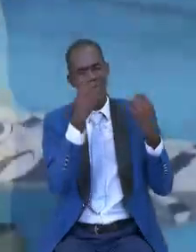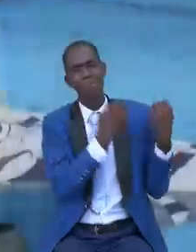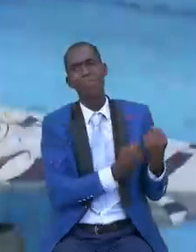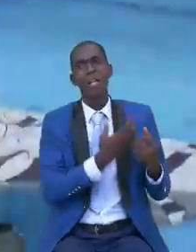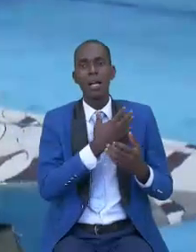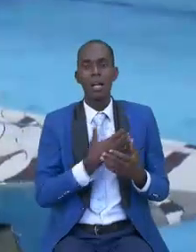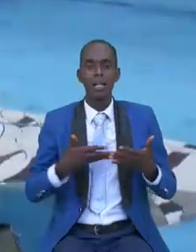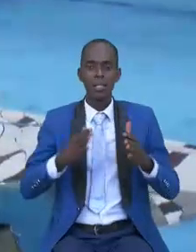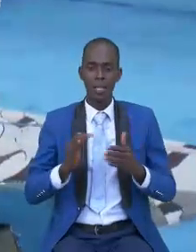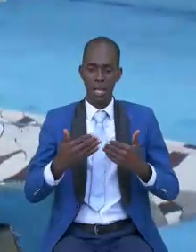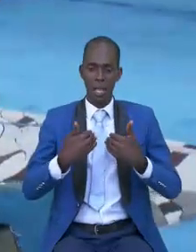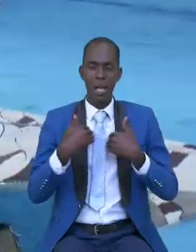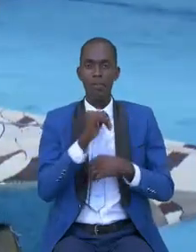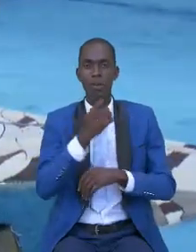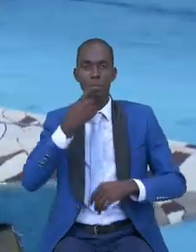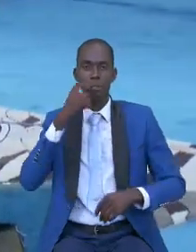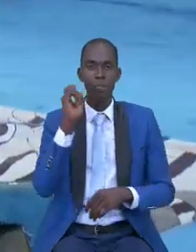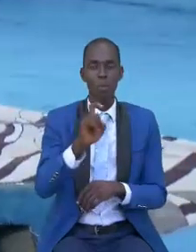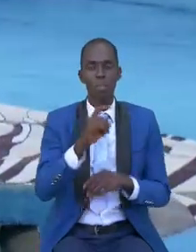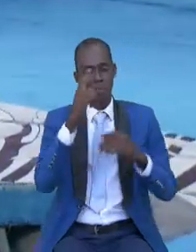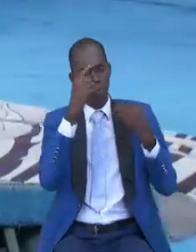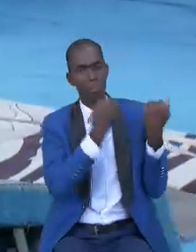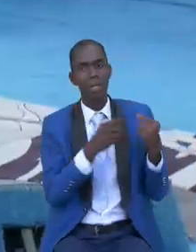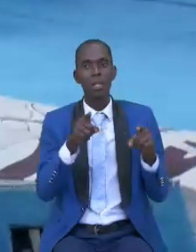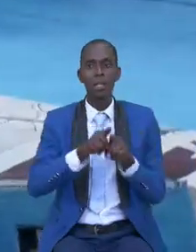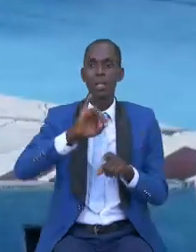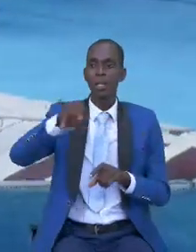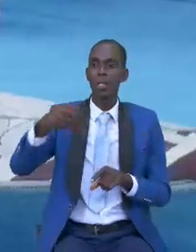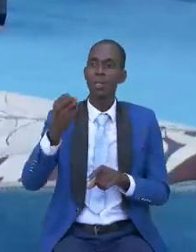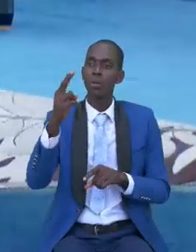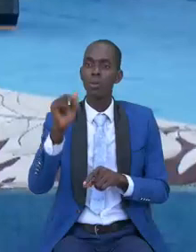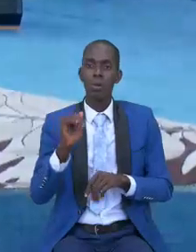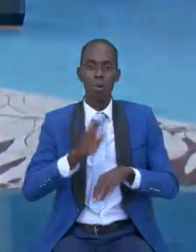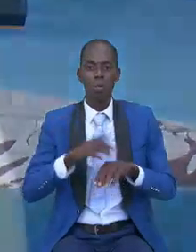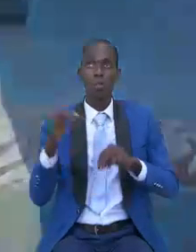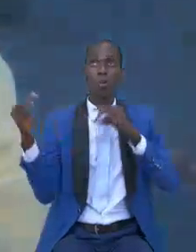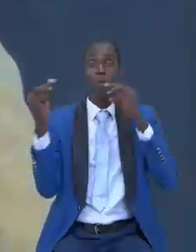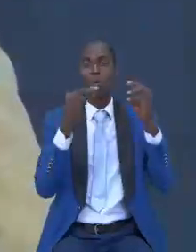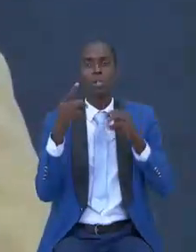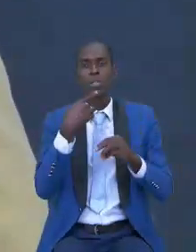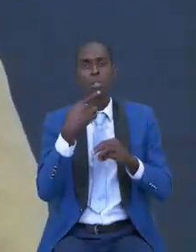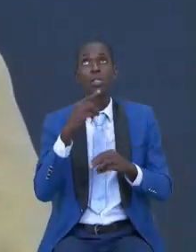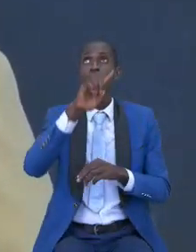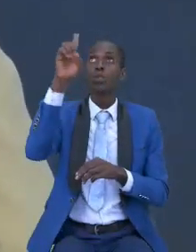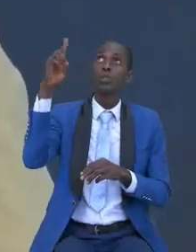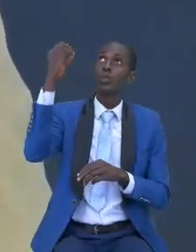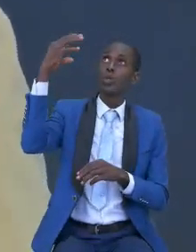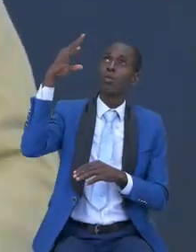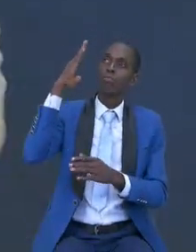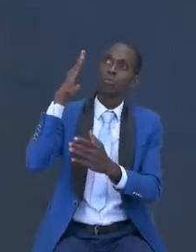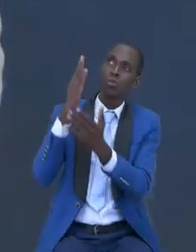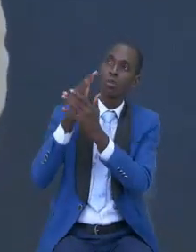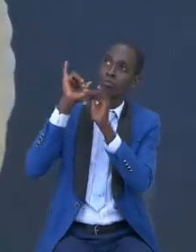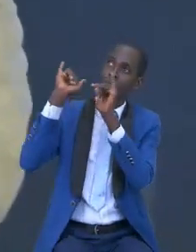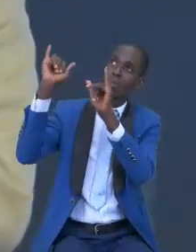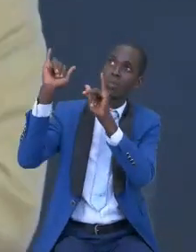a commanding faith. Like Joshua on the battlefield, he said, son, stand there. And he